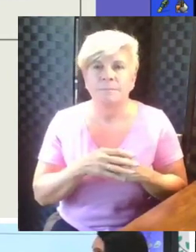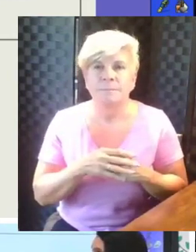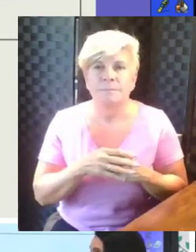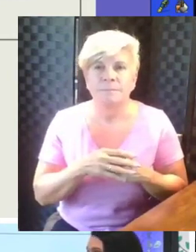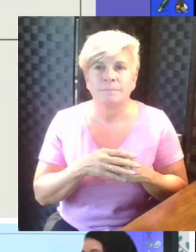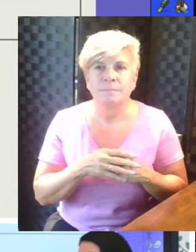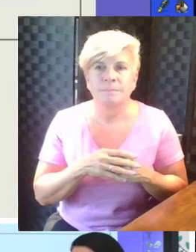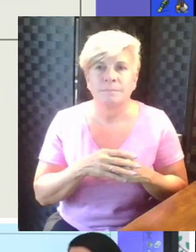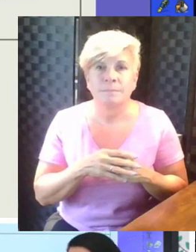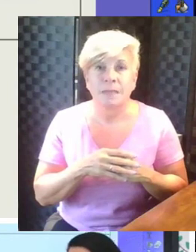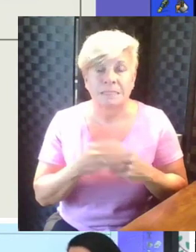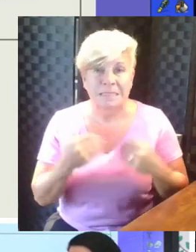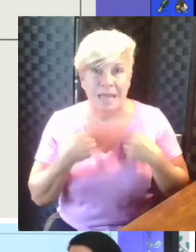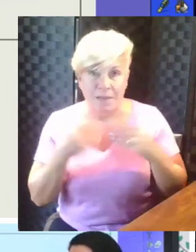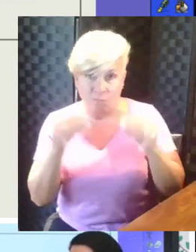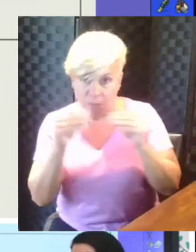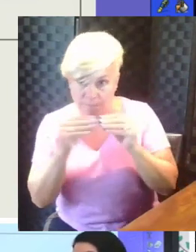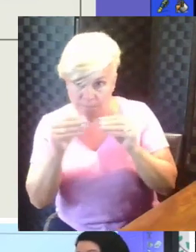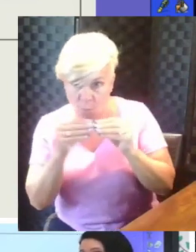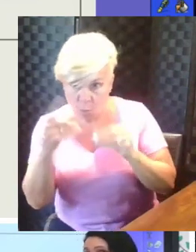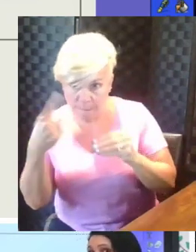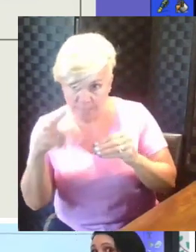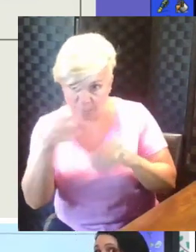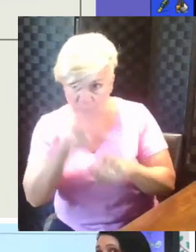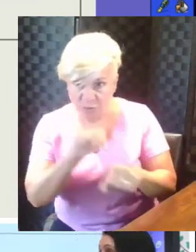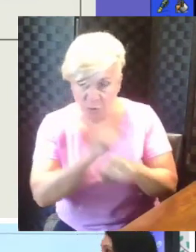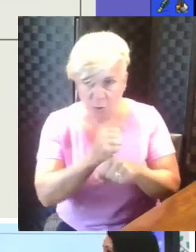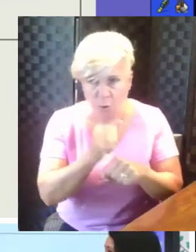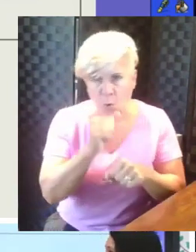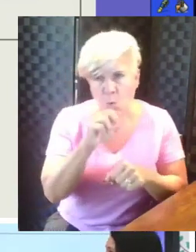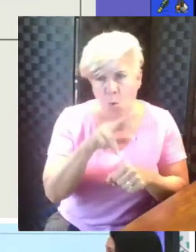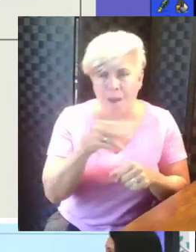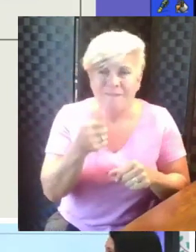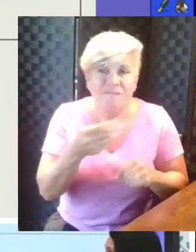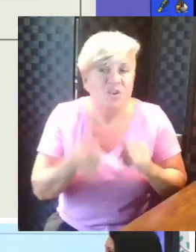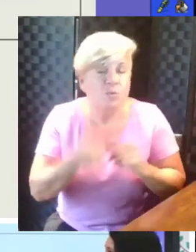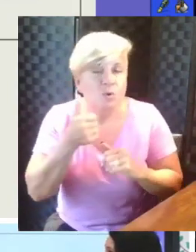Does he have more purple stones or fewer?